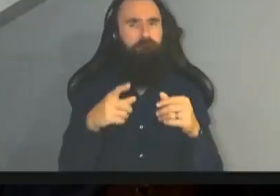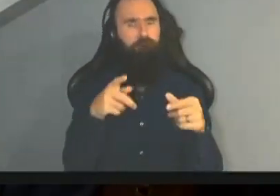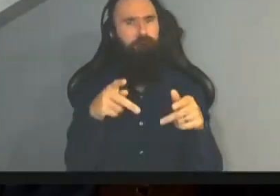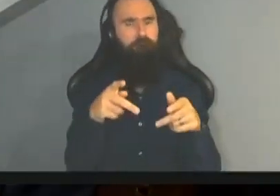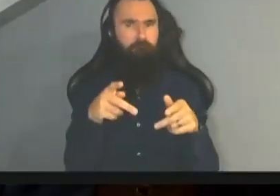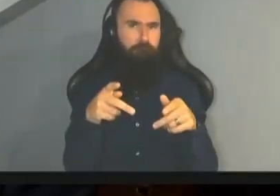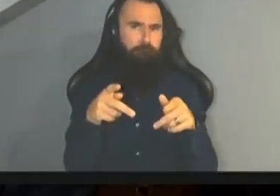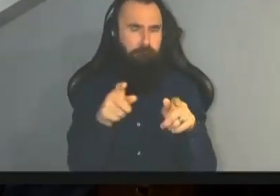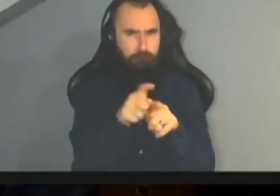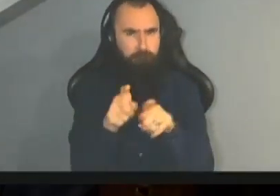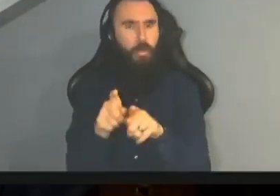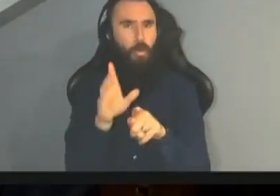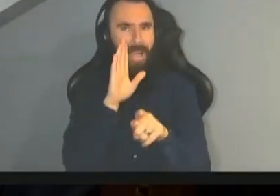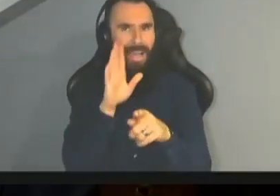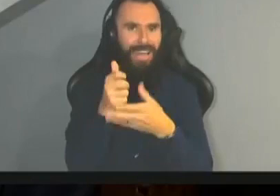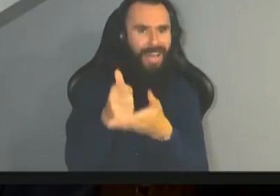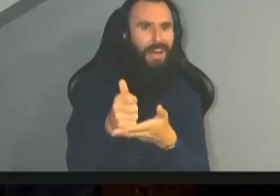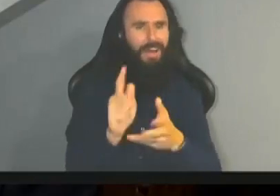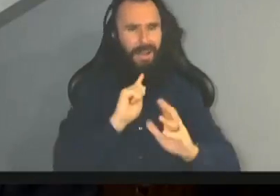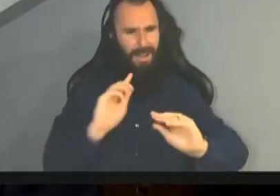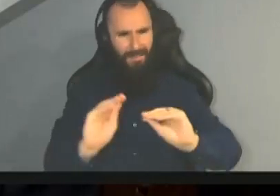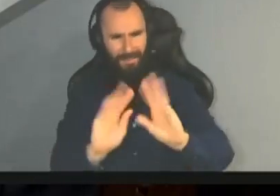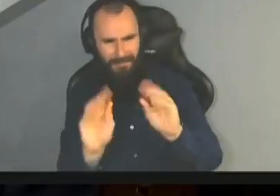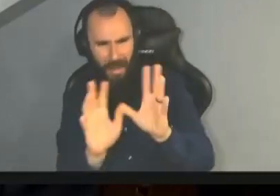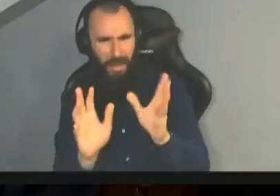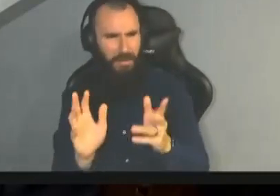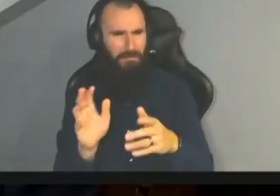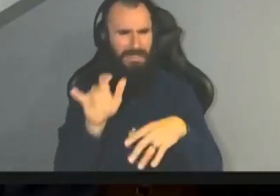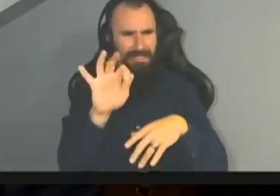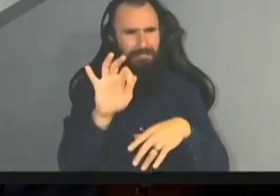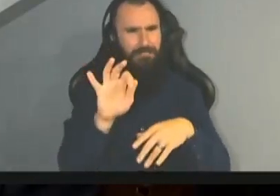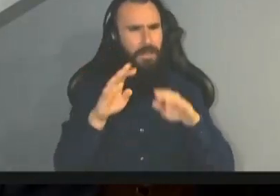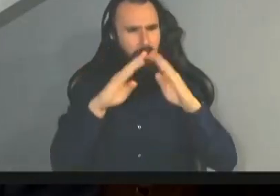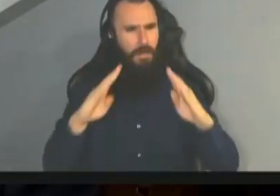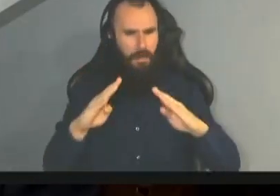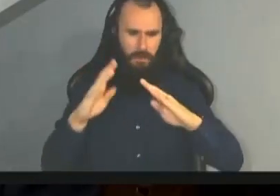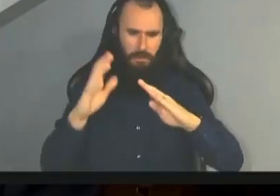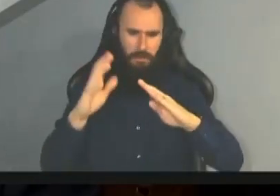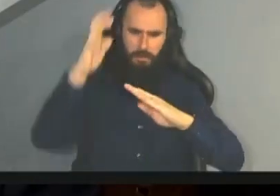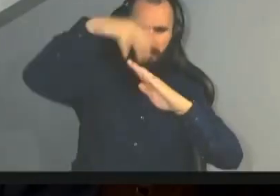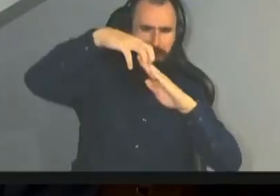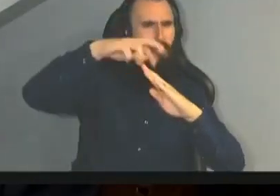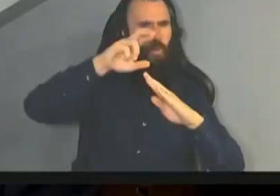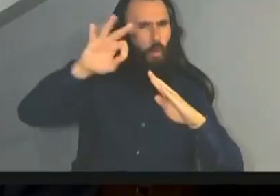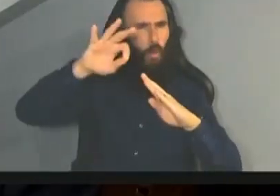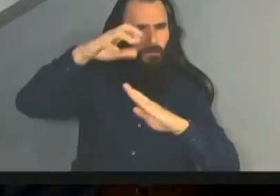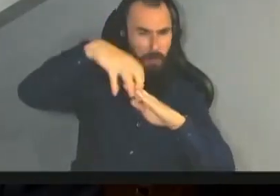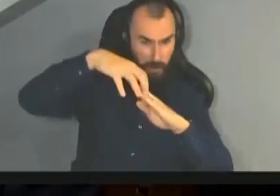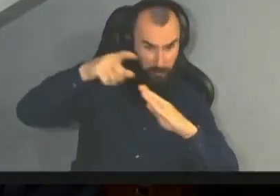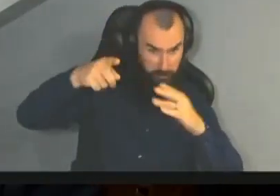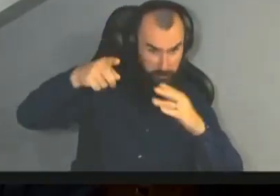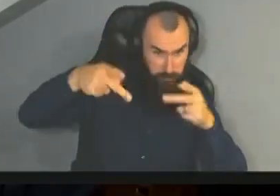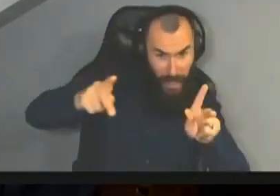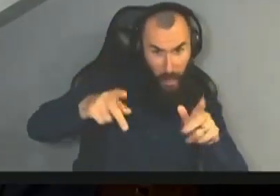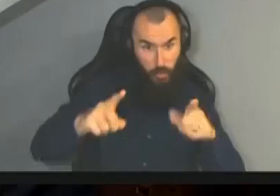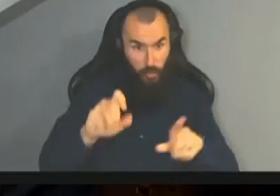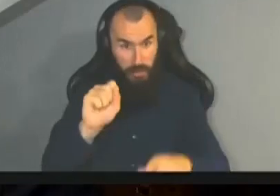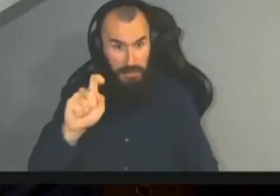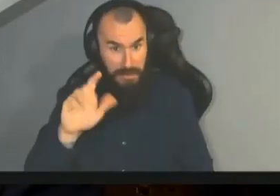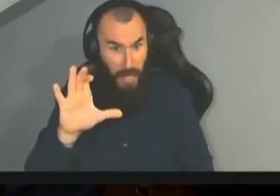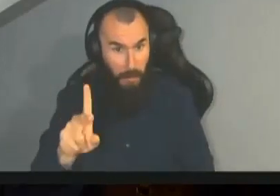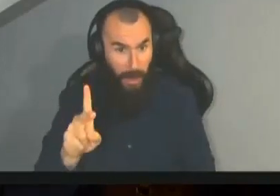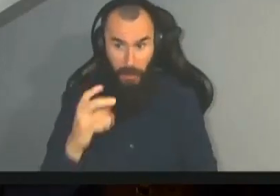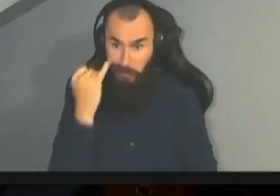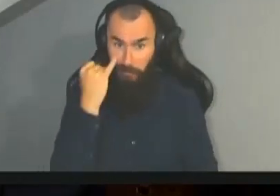also clarifies where rooftop mounted HVAC is allowed within setbacks as well if the home is already built